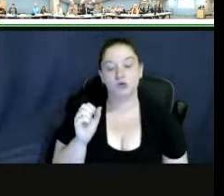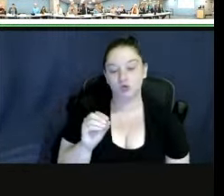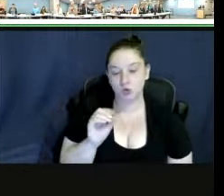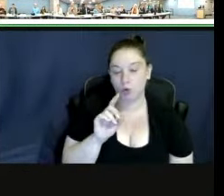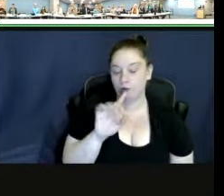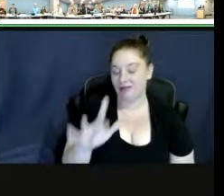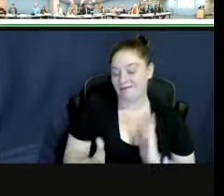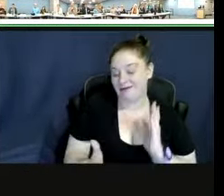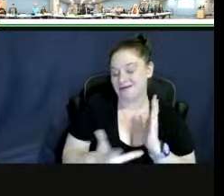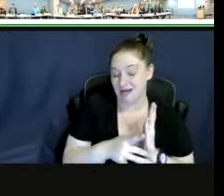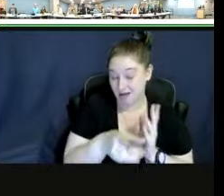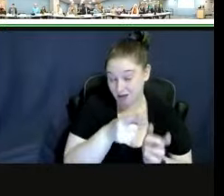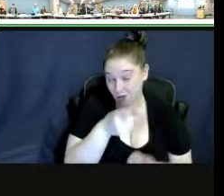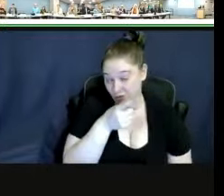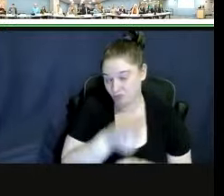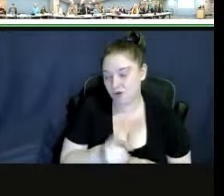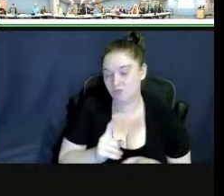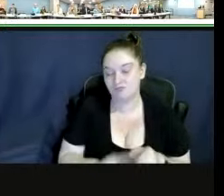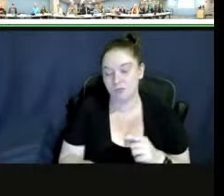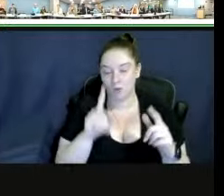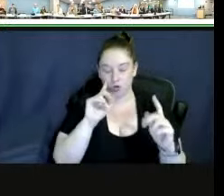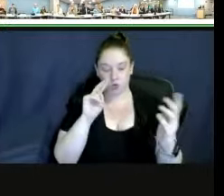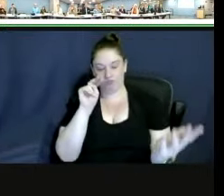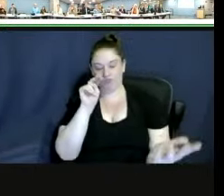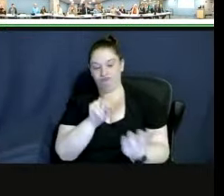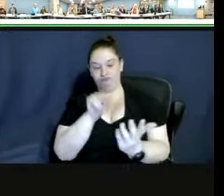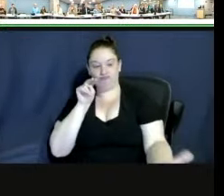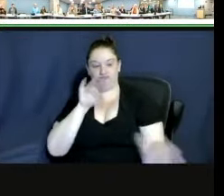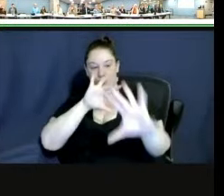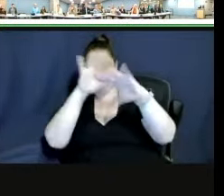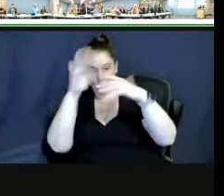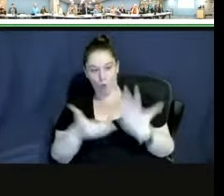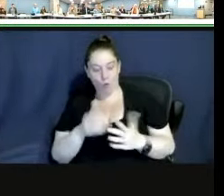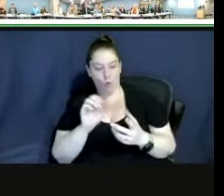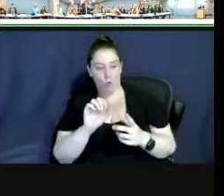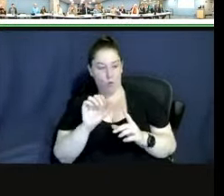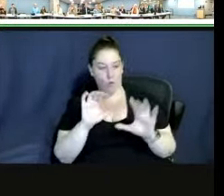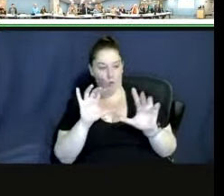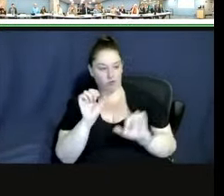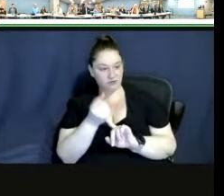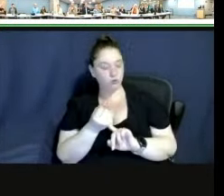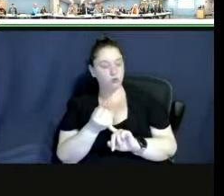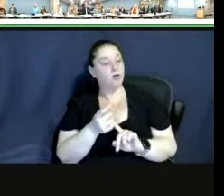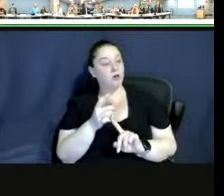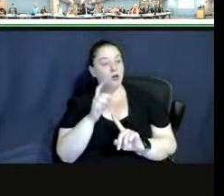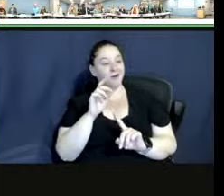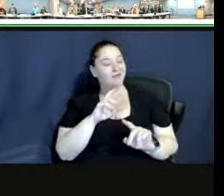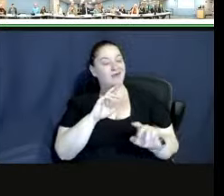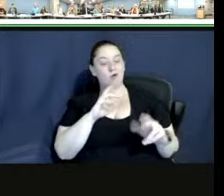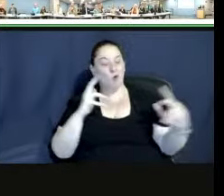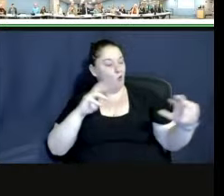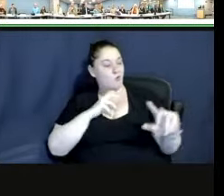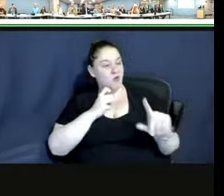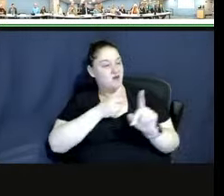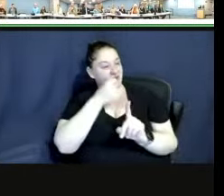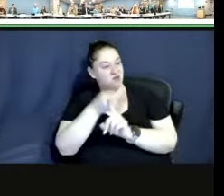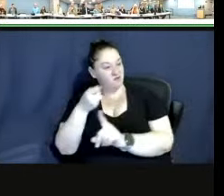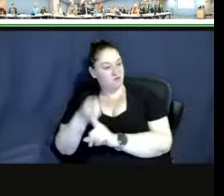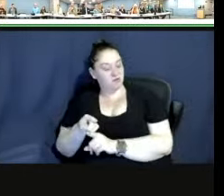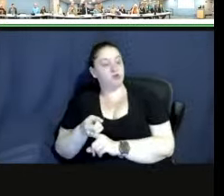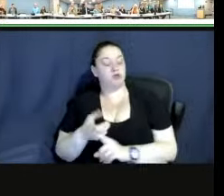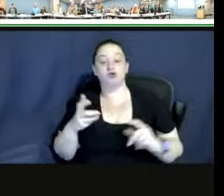technically you're correct, but I think when you look at the whole picture, those response times are being impacted every year with our existing resources. So any